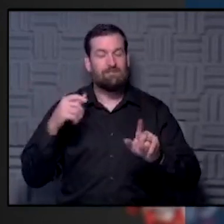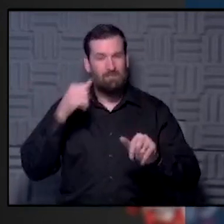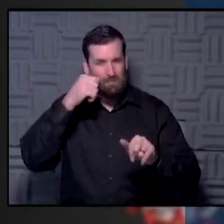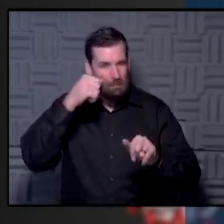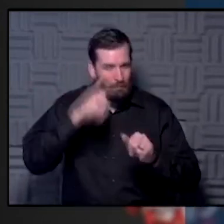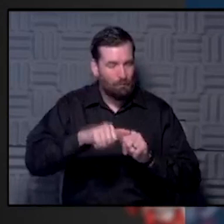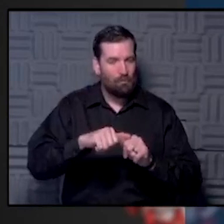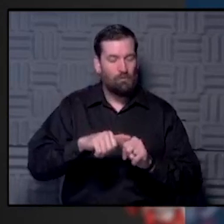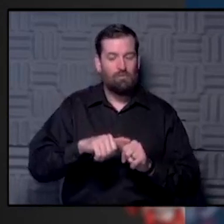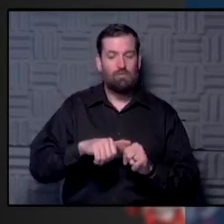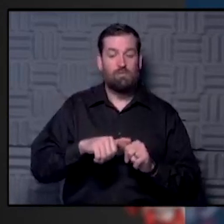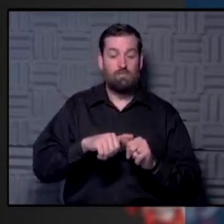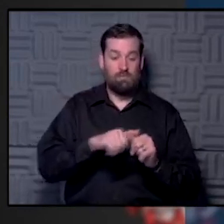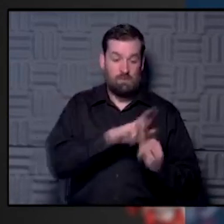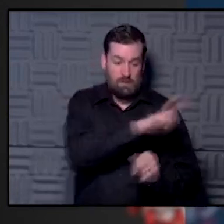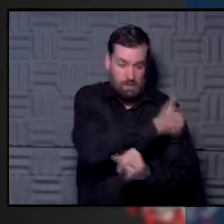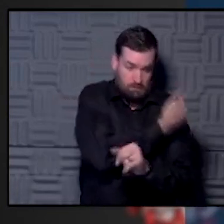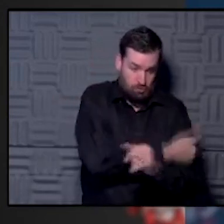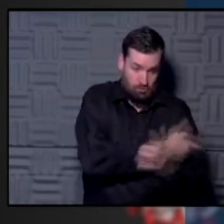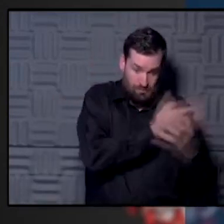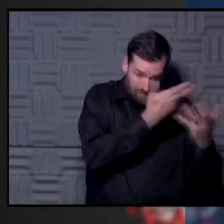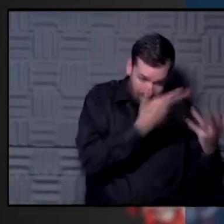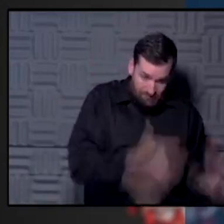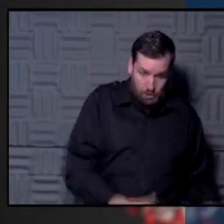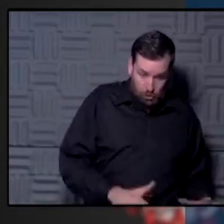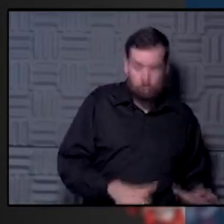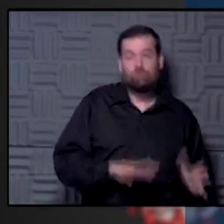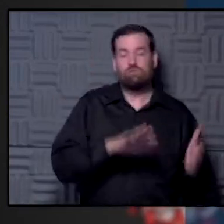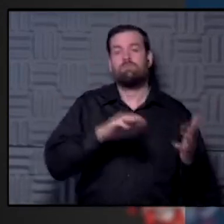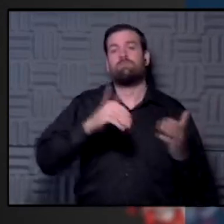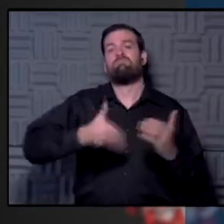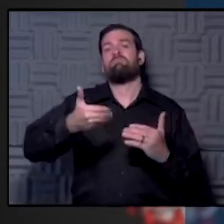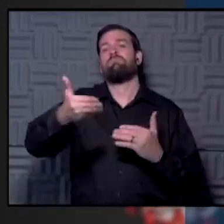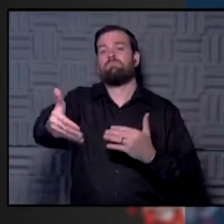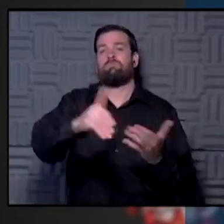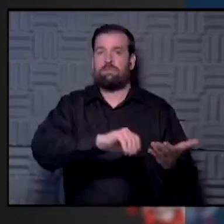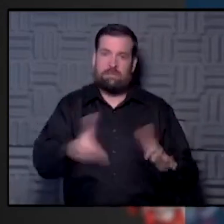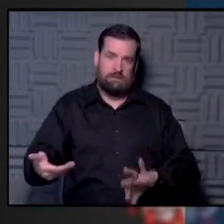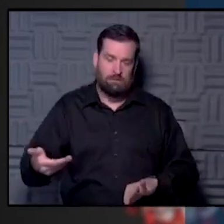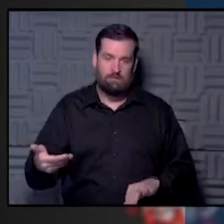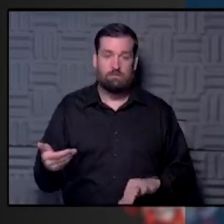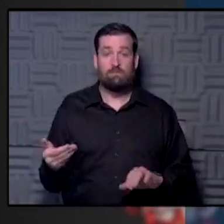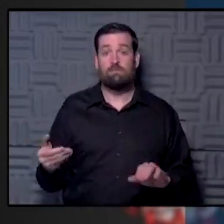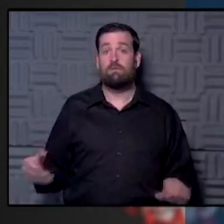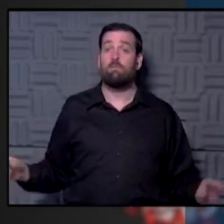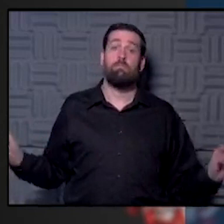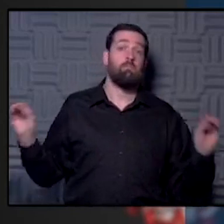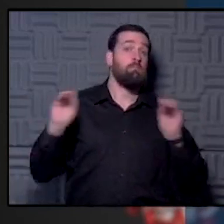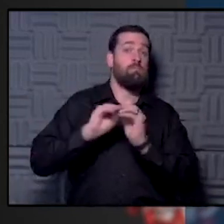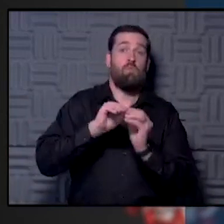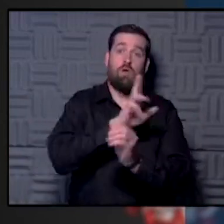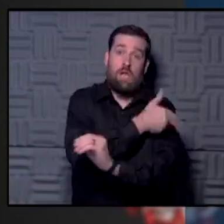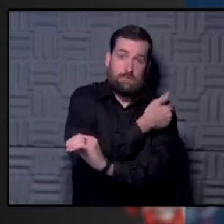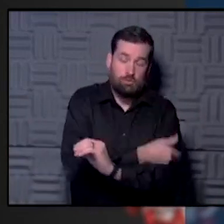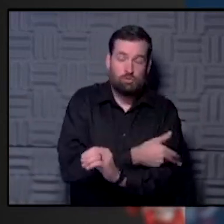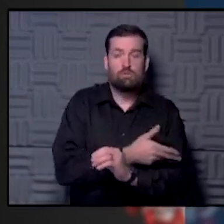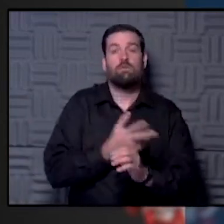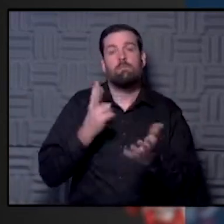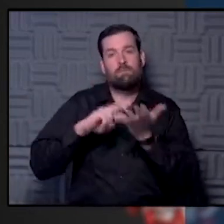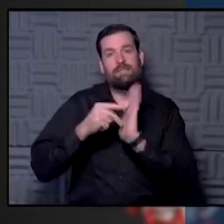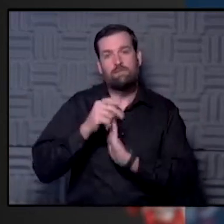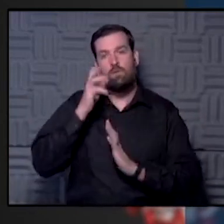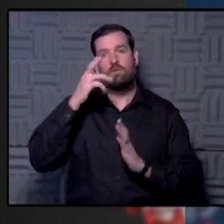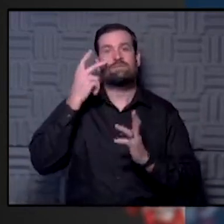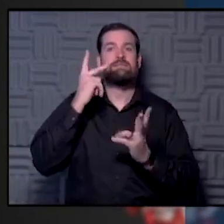remember, follow hospitalization by days to weeks. And so the larger number of hospitalizations, we'll see the impact